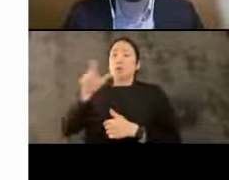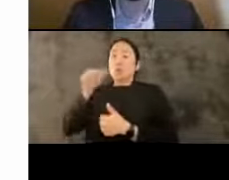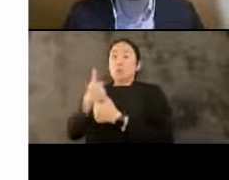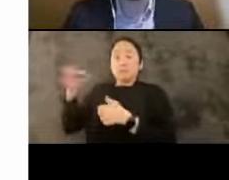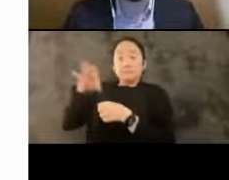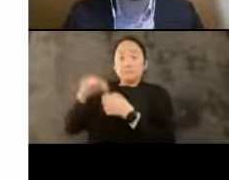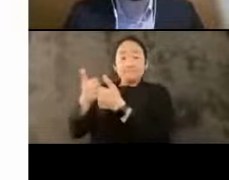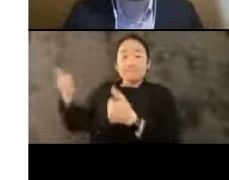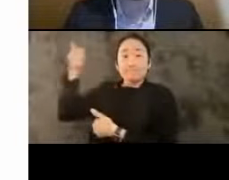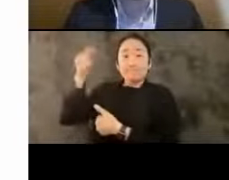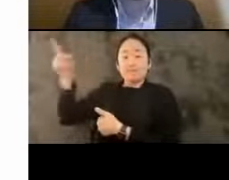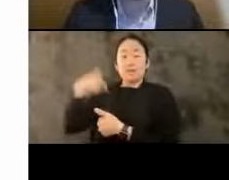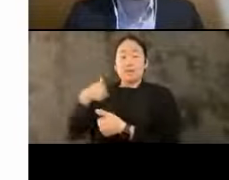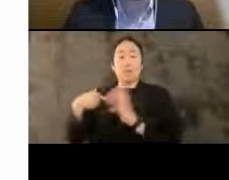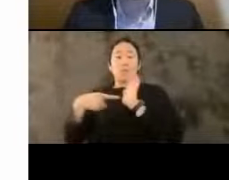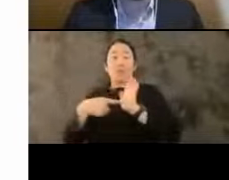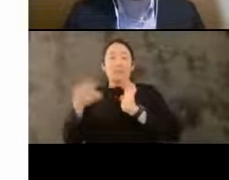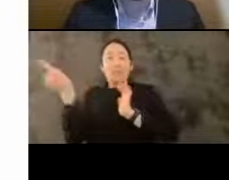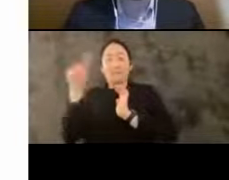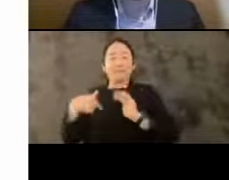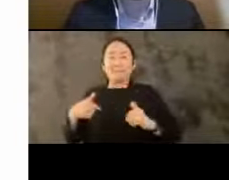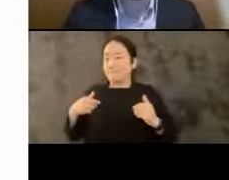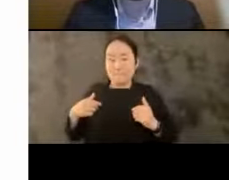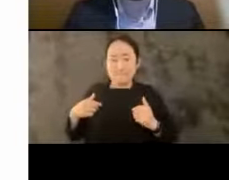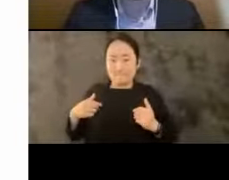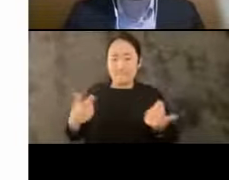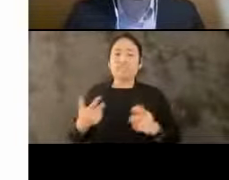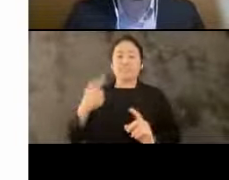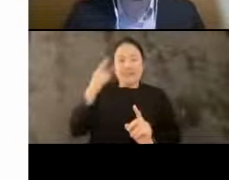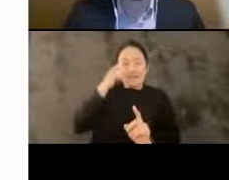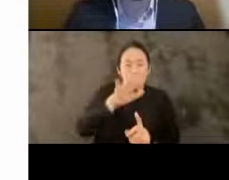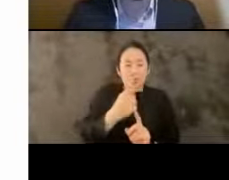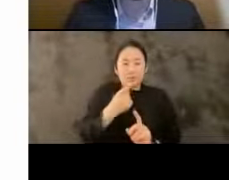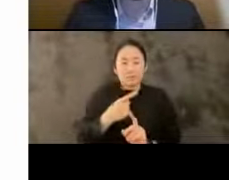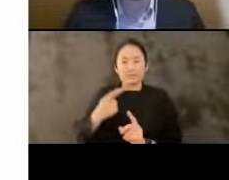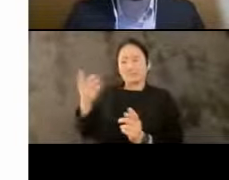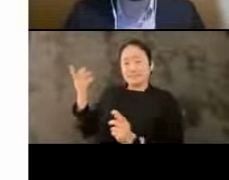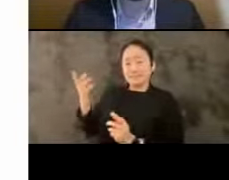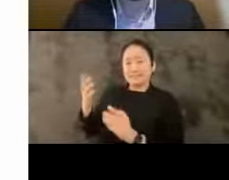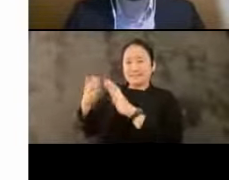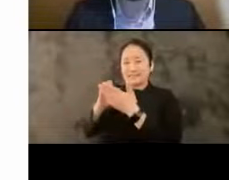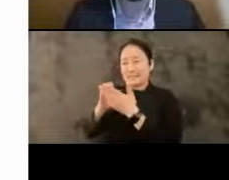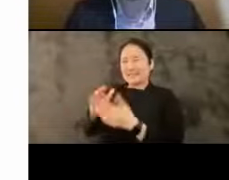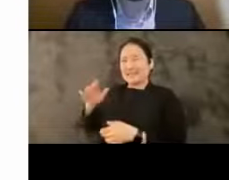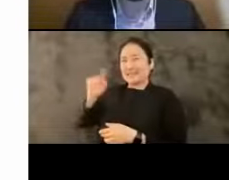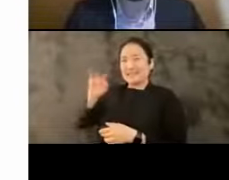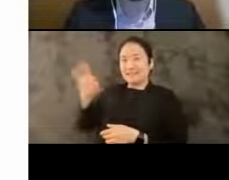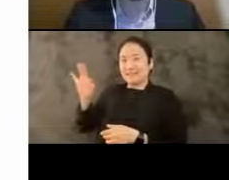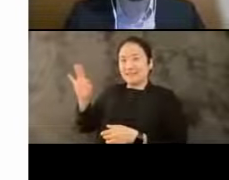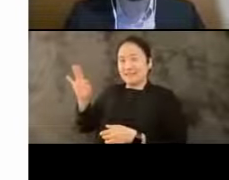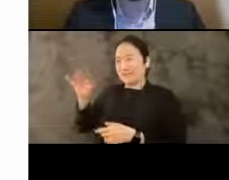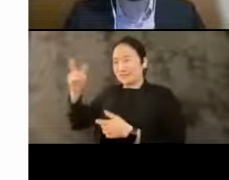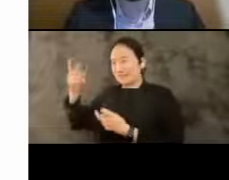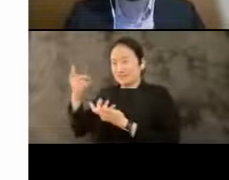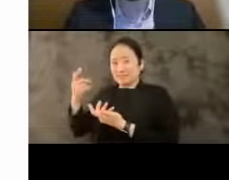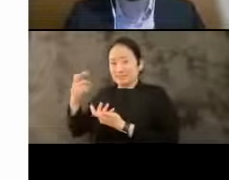I think what you're asking, David, is, why doesn't the city TIF to support the county transit system? And that's really a